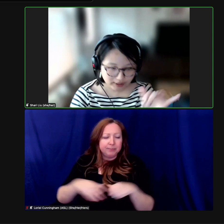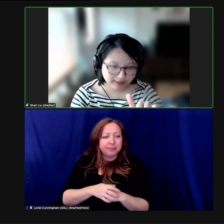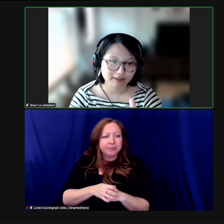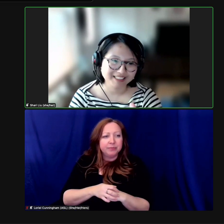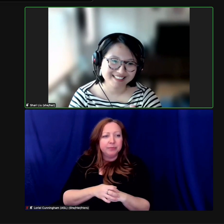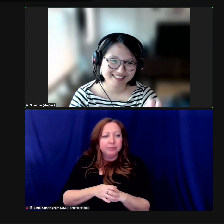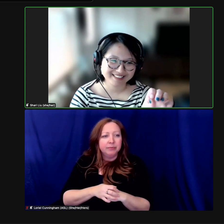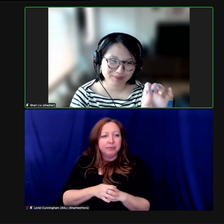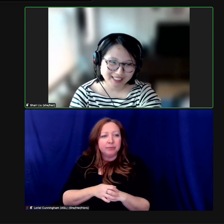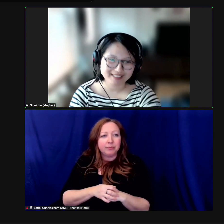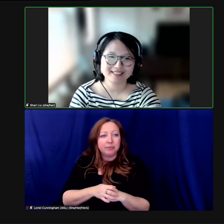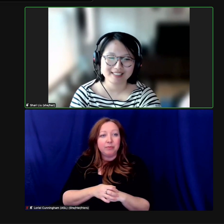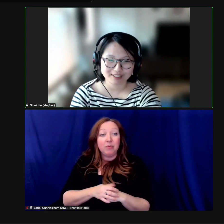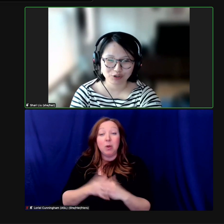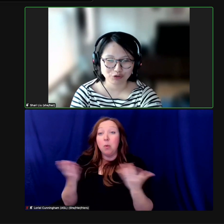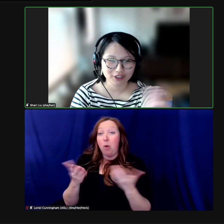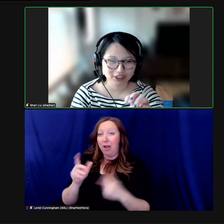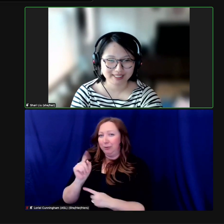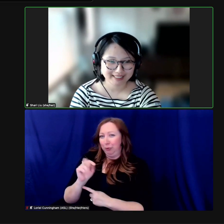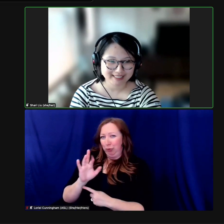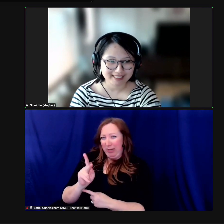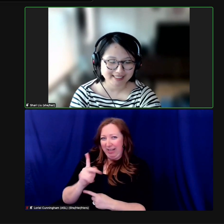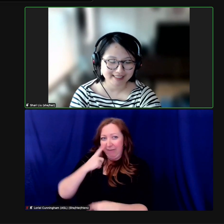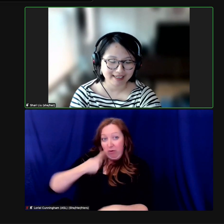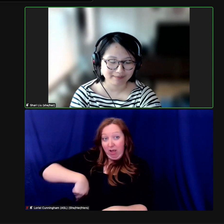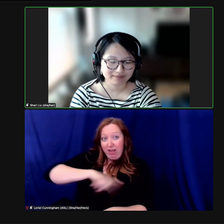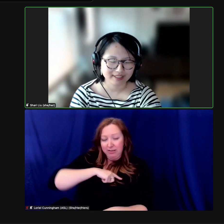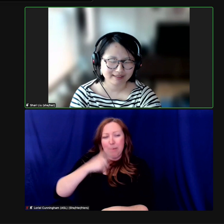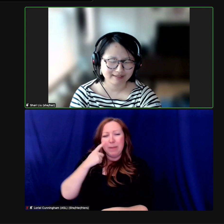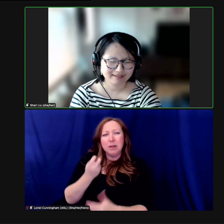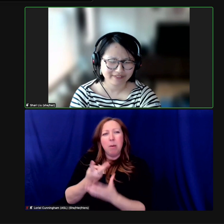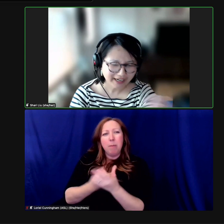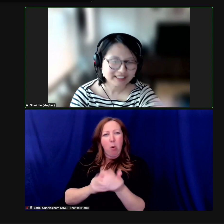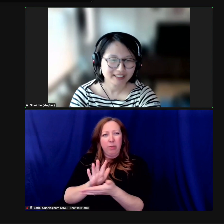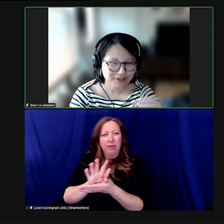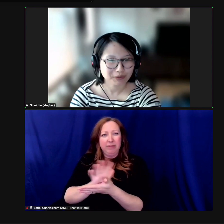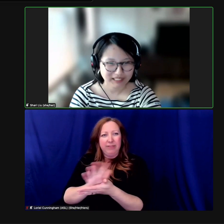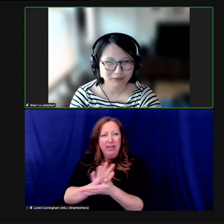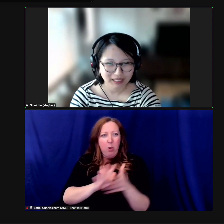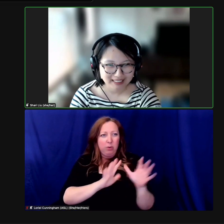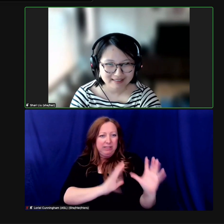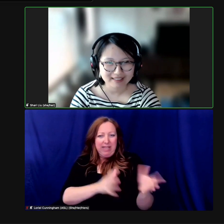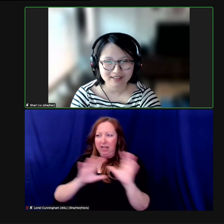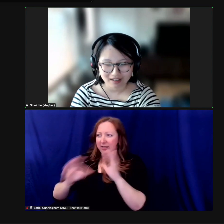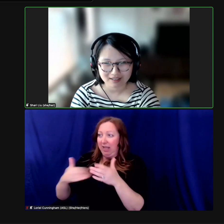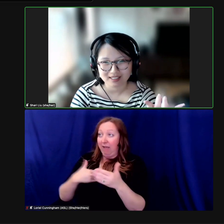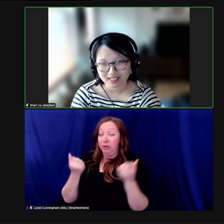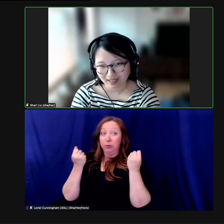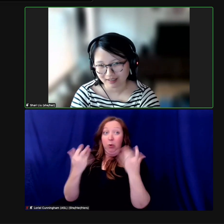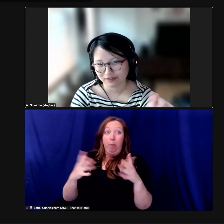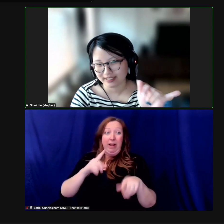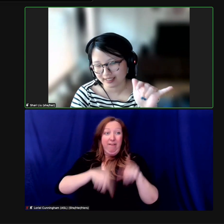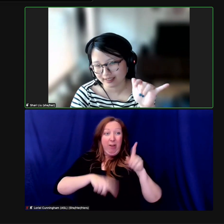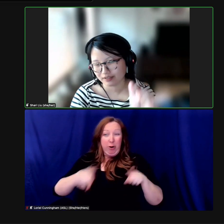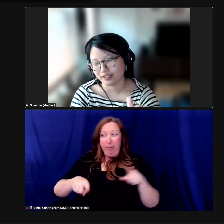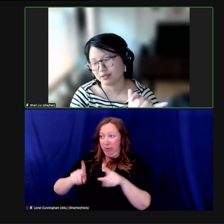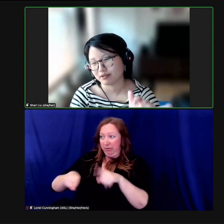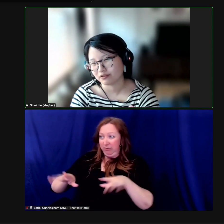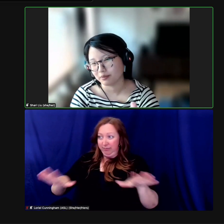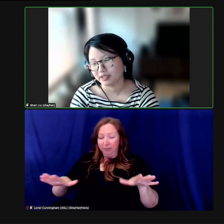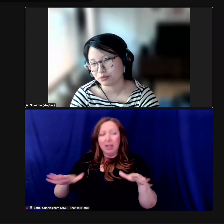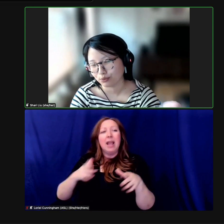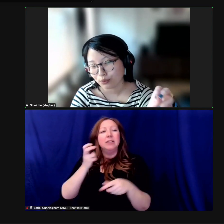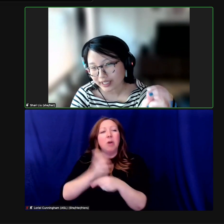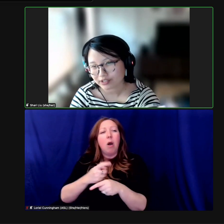The trick, though, is because these 2 video data sets vary in so many ways, it's hard to tell if we see a difference